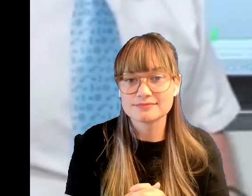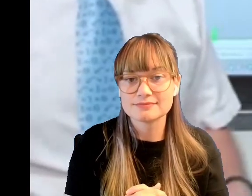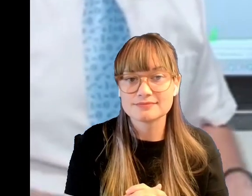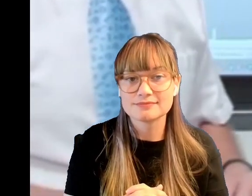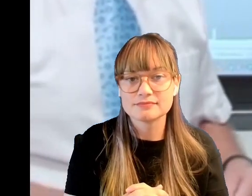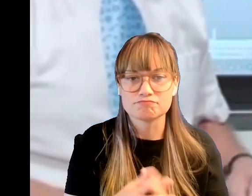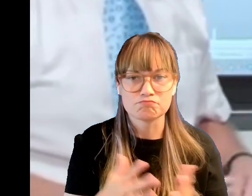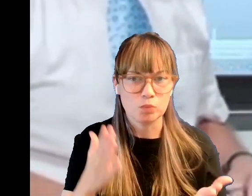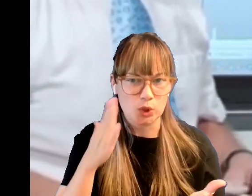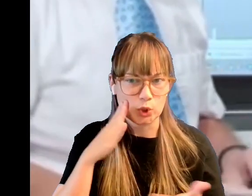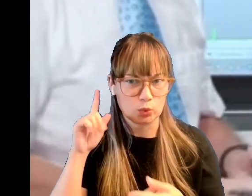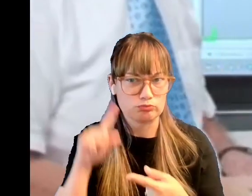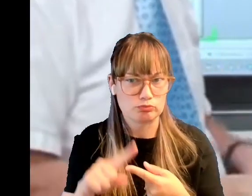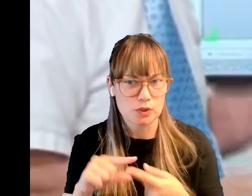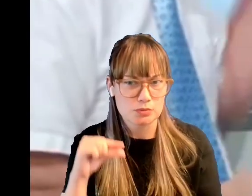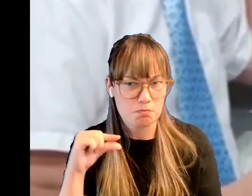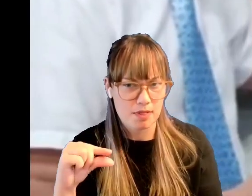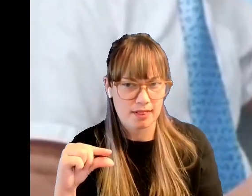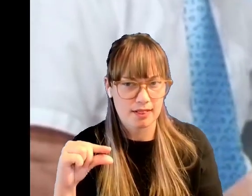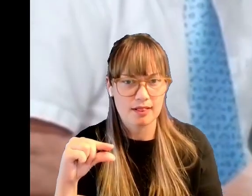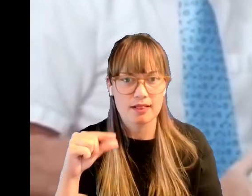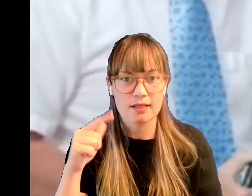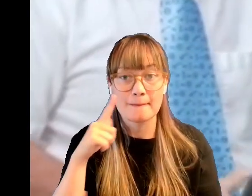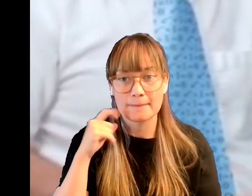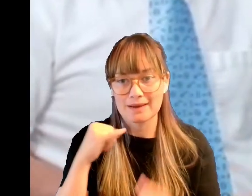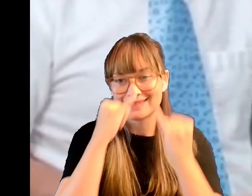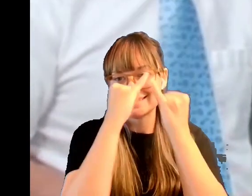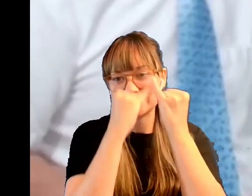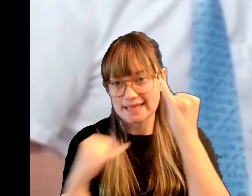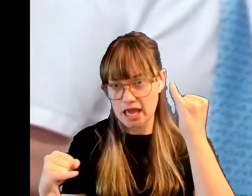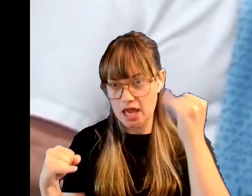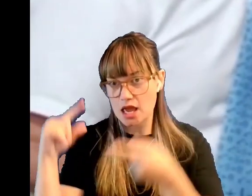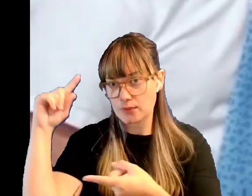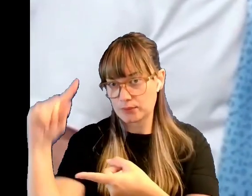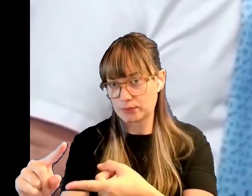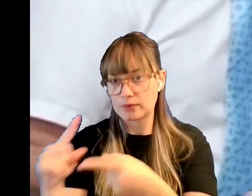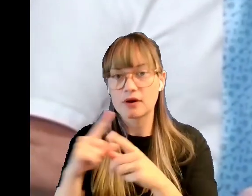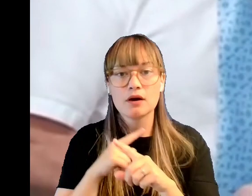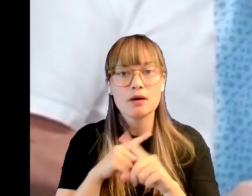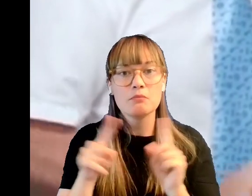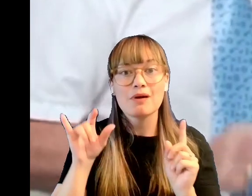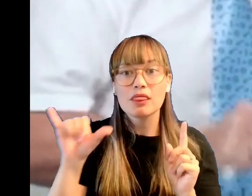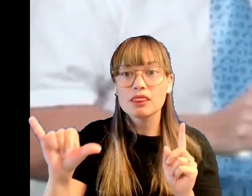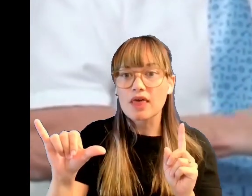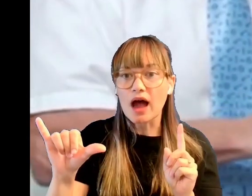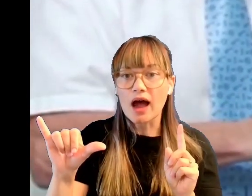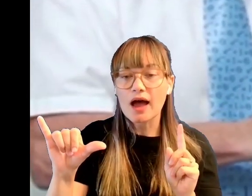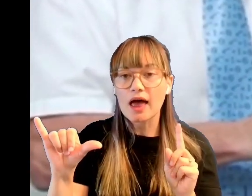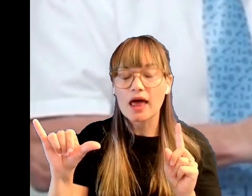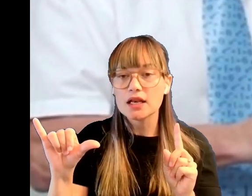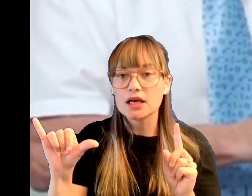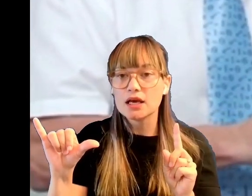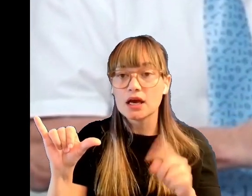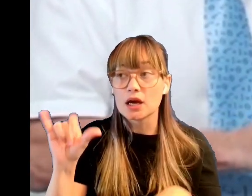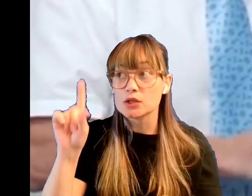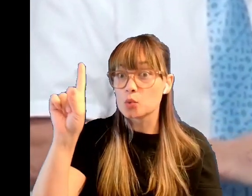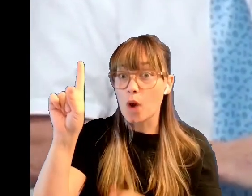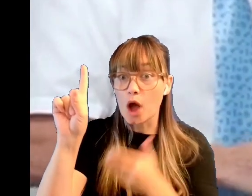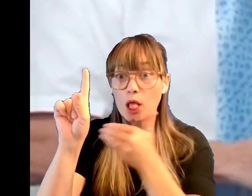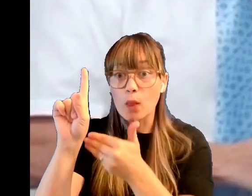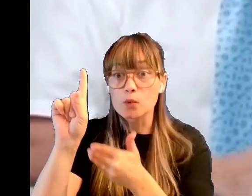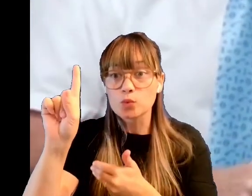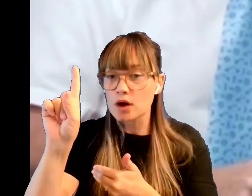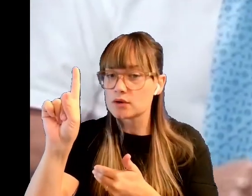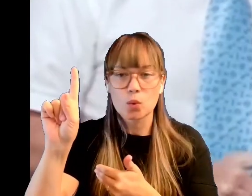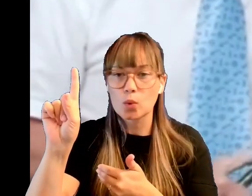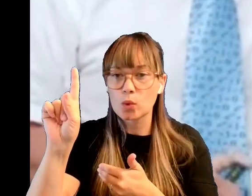Okay, we knew it was going to be small because it was exponential decay, but see, this number is so much less than 1 that